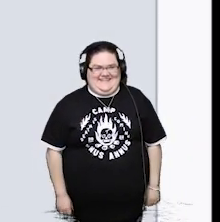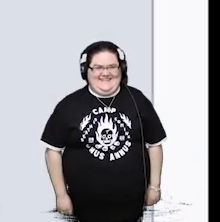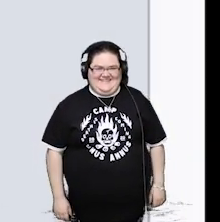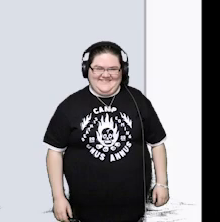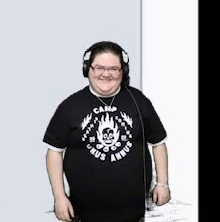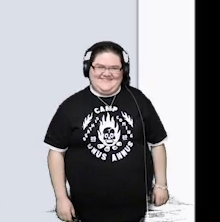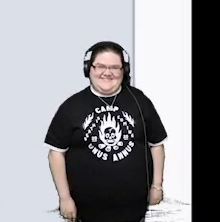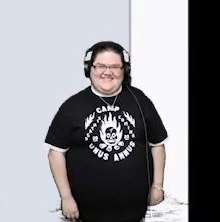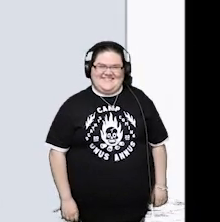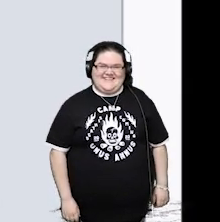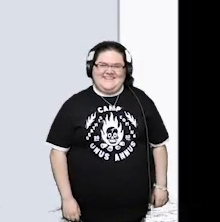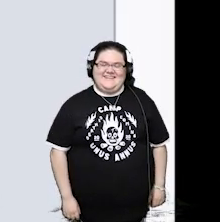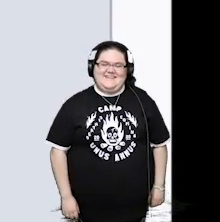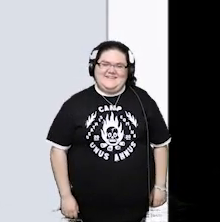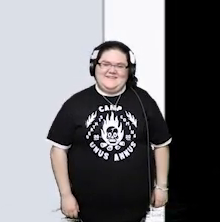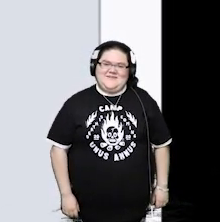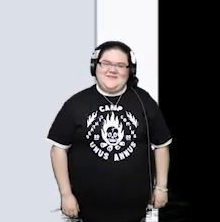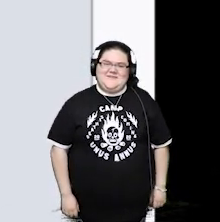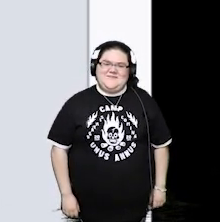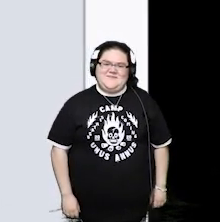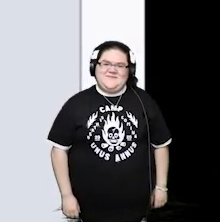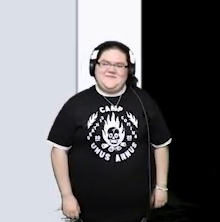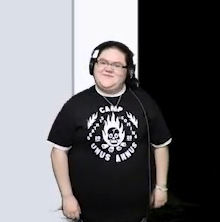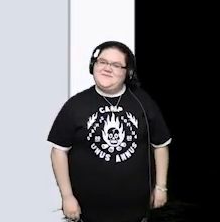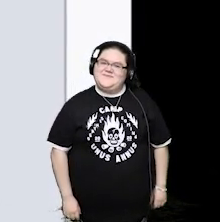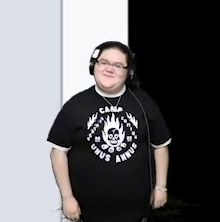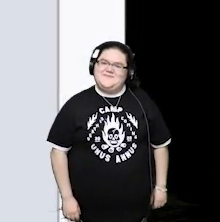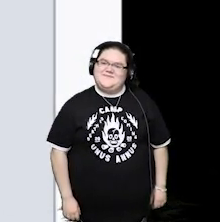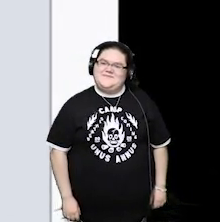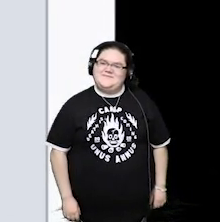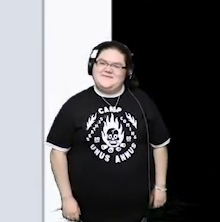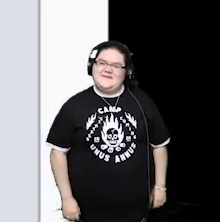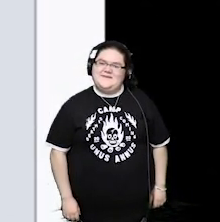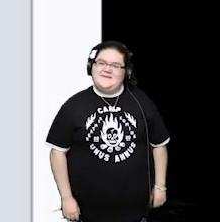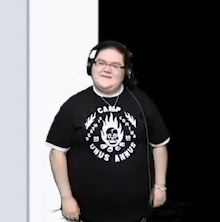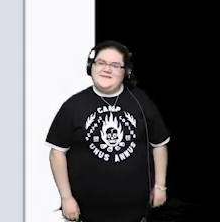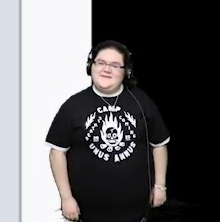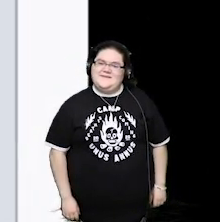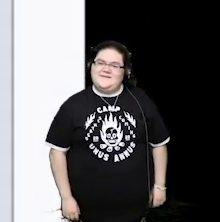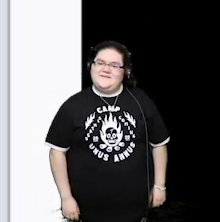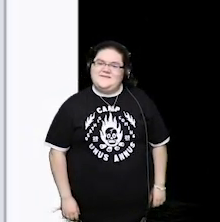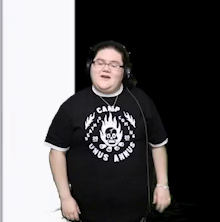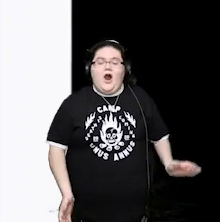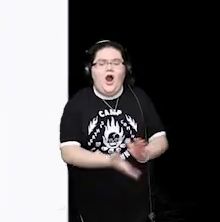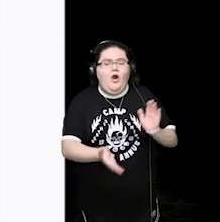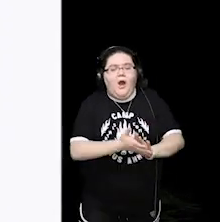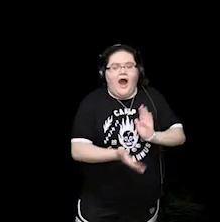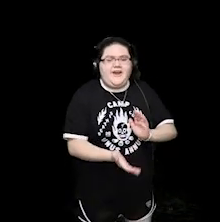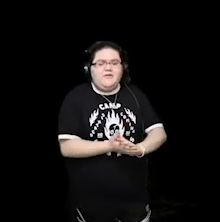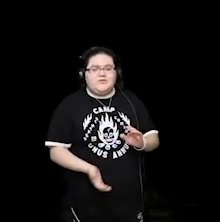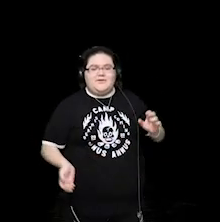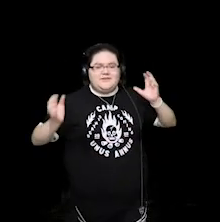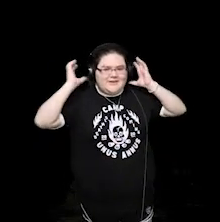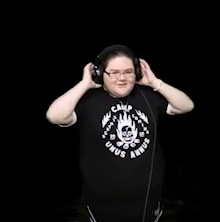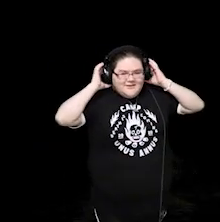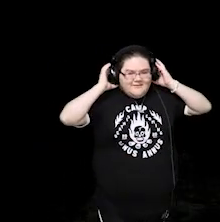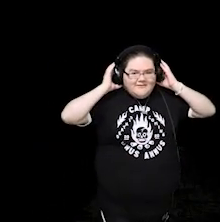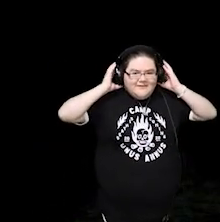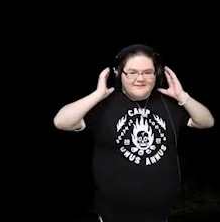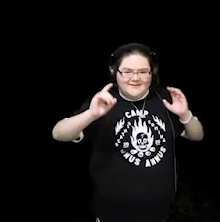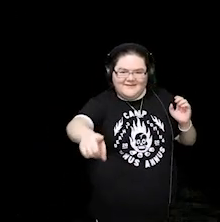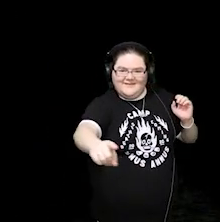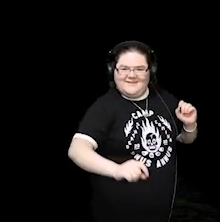Let's get Vik on a song with JJ. Listen to those vocals. Oh, this is GTA 5. I don't understand why or how this happened. Oh, I know which one this